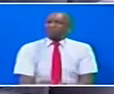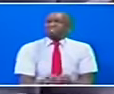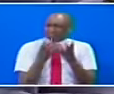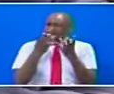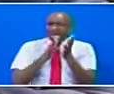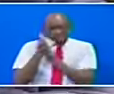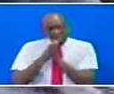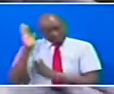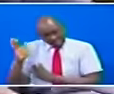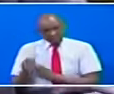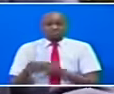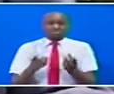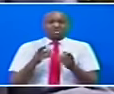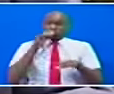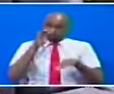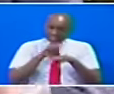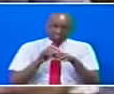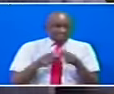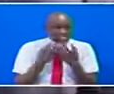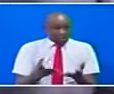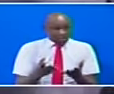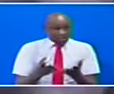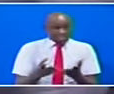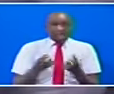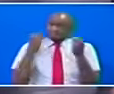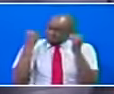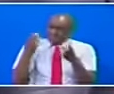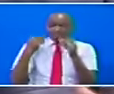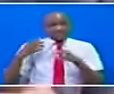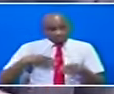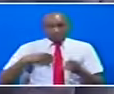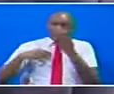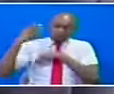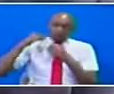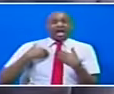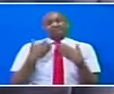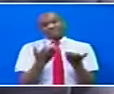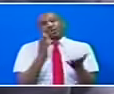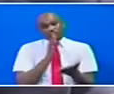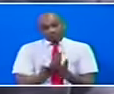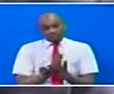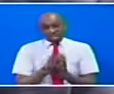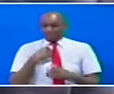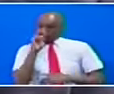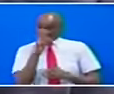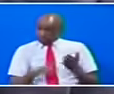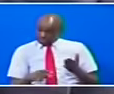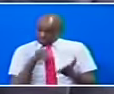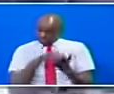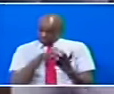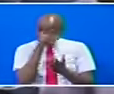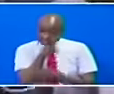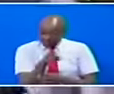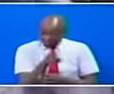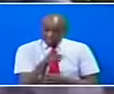their ambition is not a new beginning. They all did one time or the other. History can confirm that. So what I see is a situation where